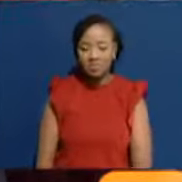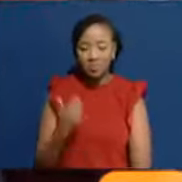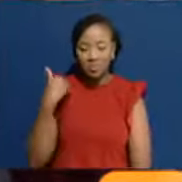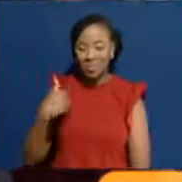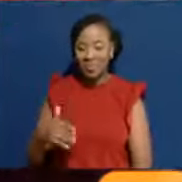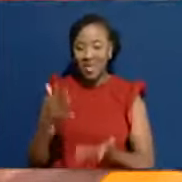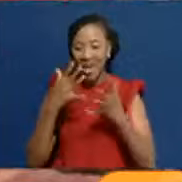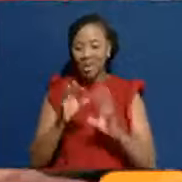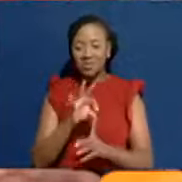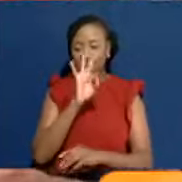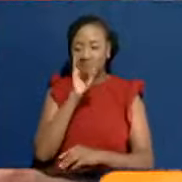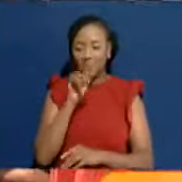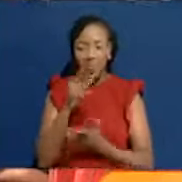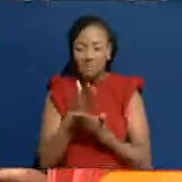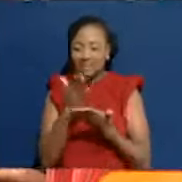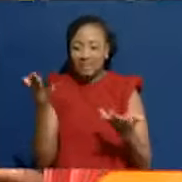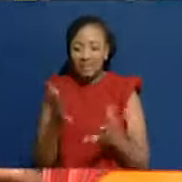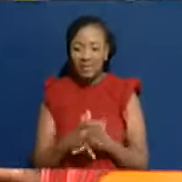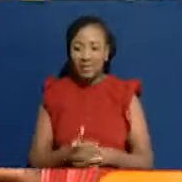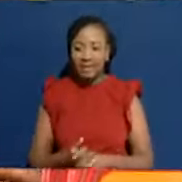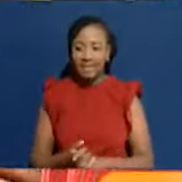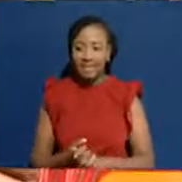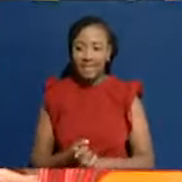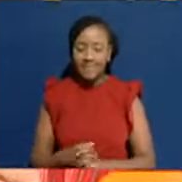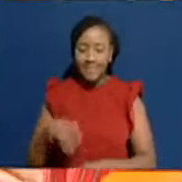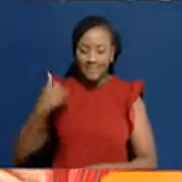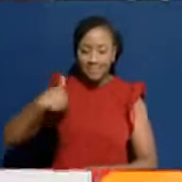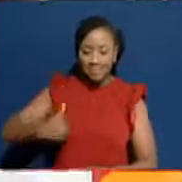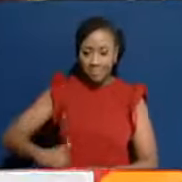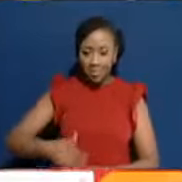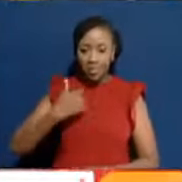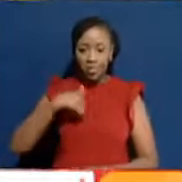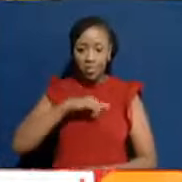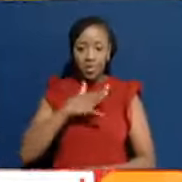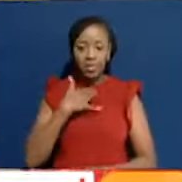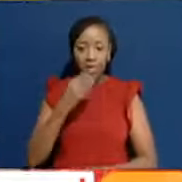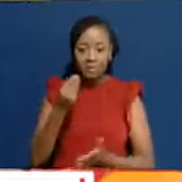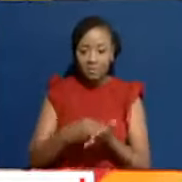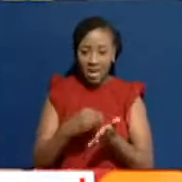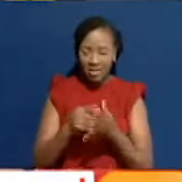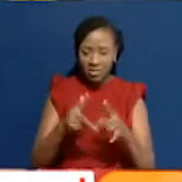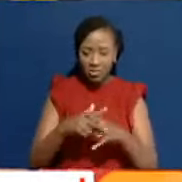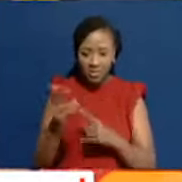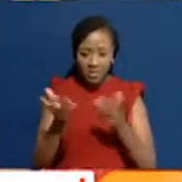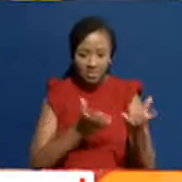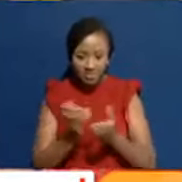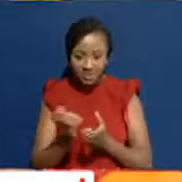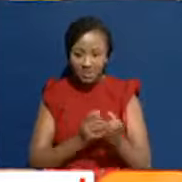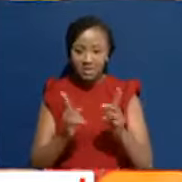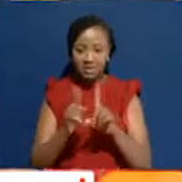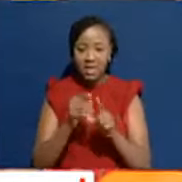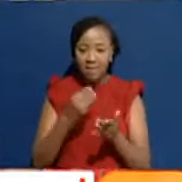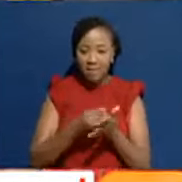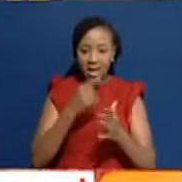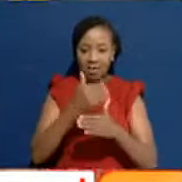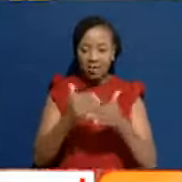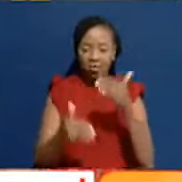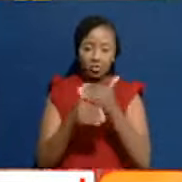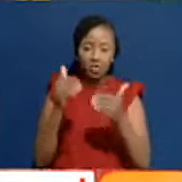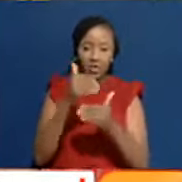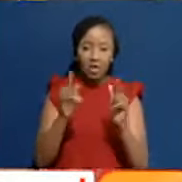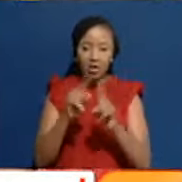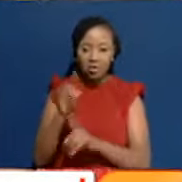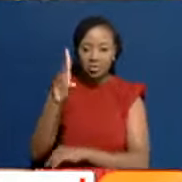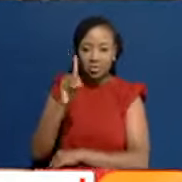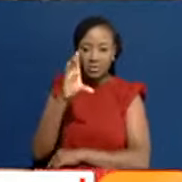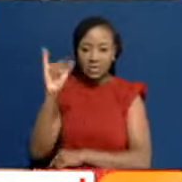like 3 point something. Sisi tunataka pesa ya kuanza biashara na ya kujenga. Na pia DCI wachunguze.